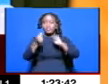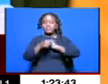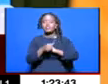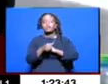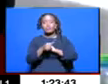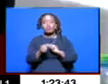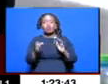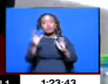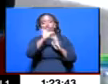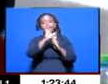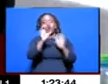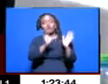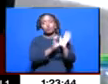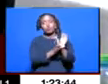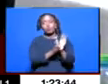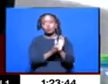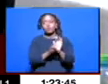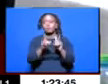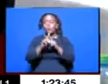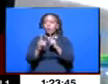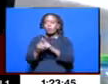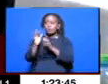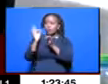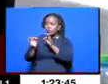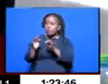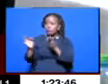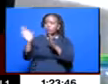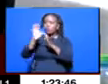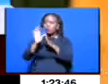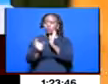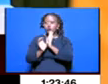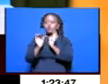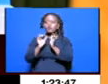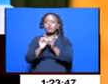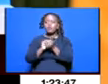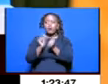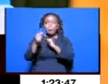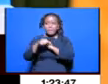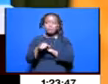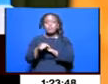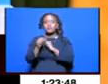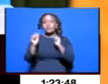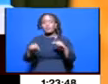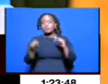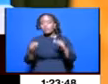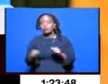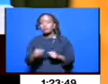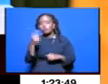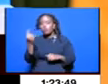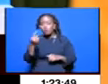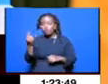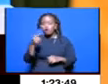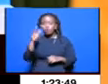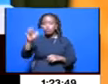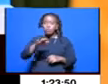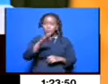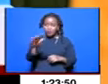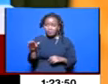Constitution, and whether a constitutional amendment can only be initiated by Parliament through the